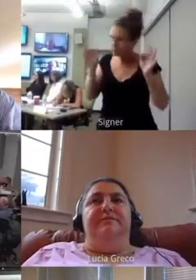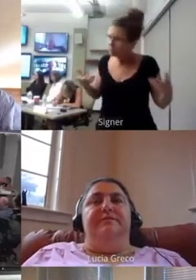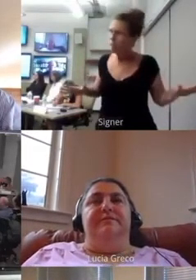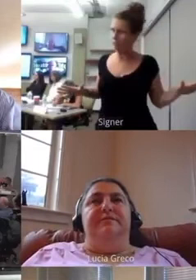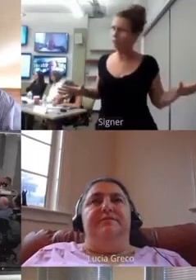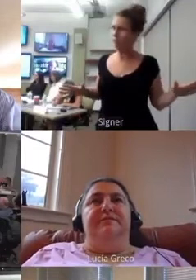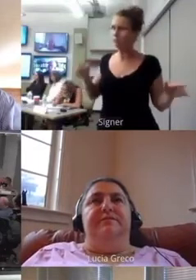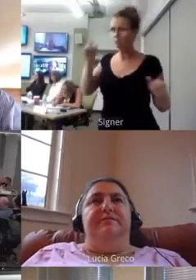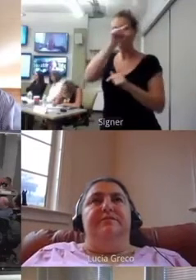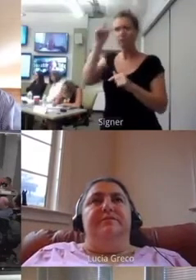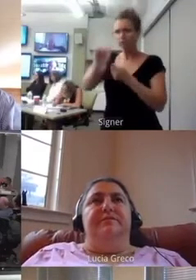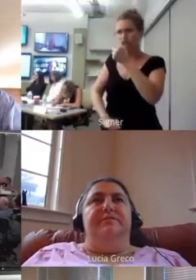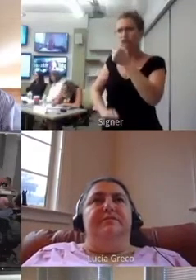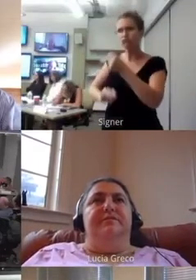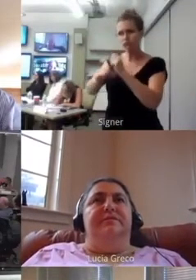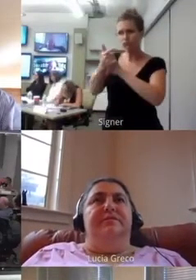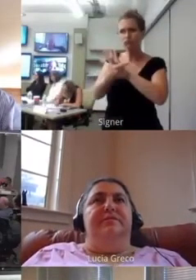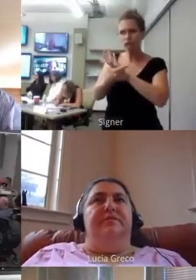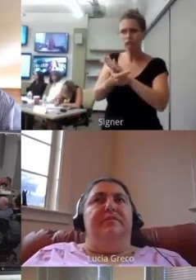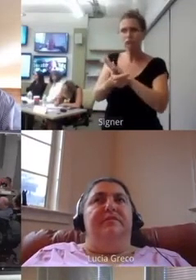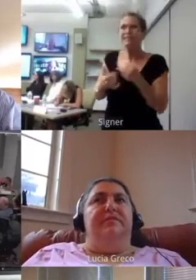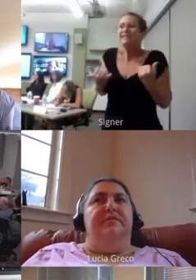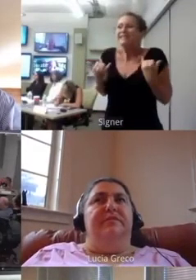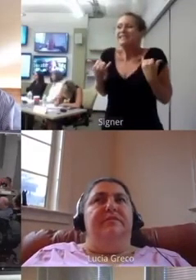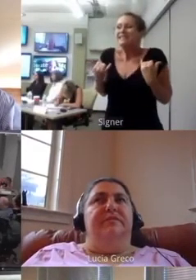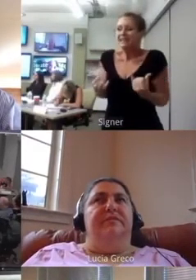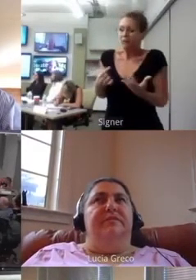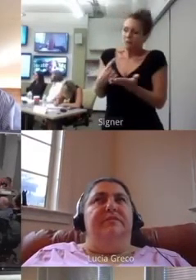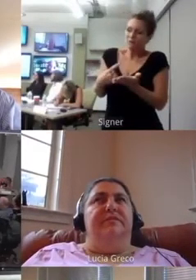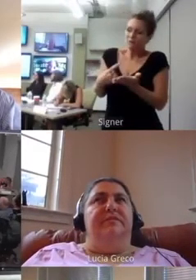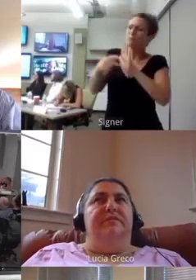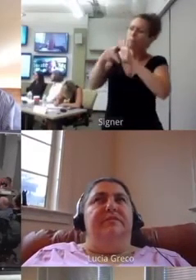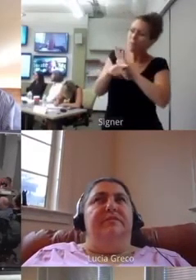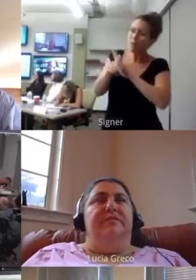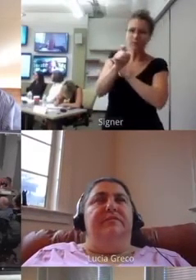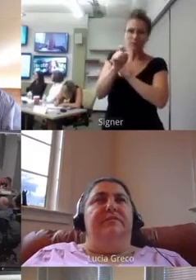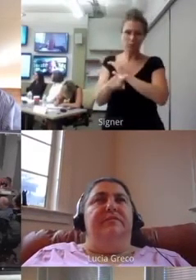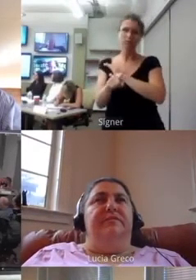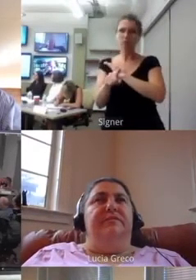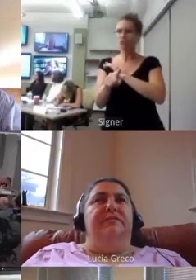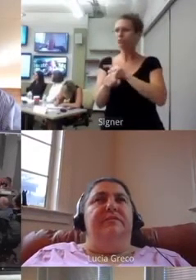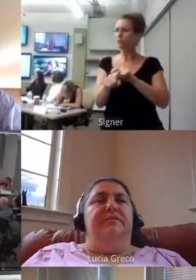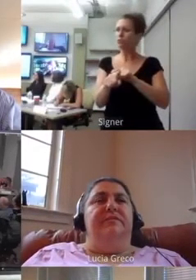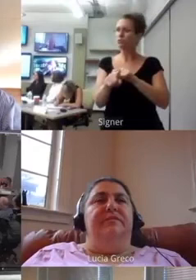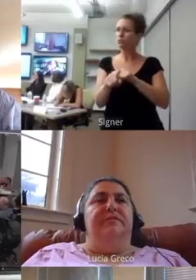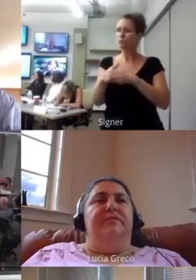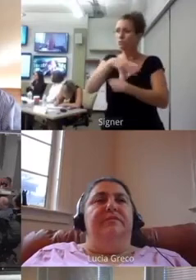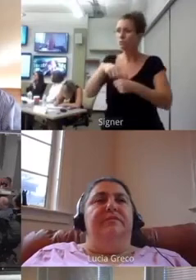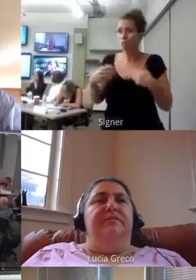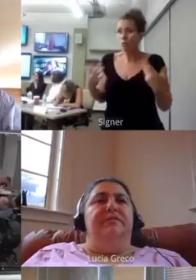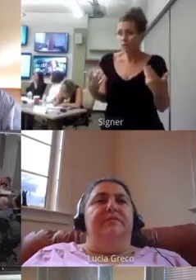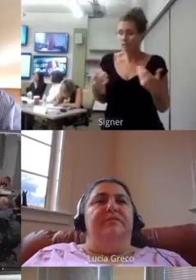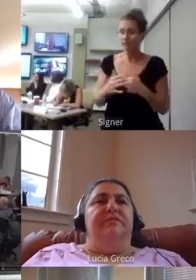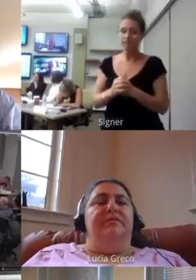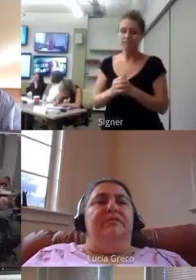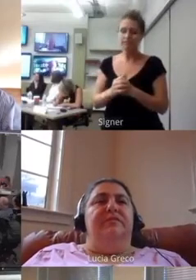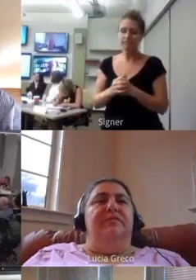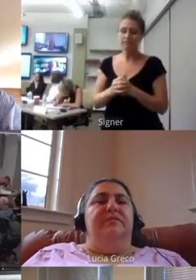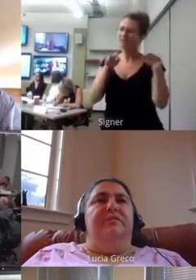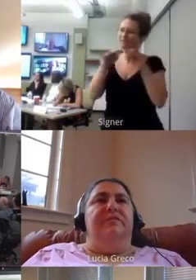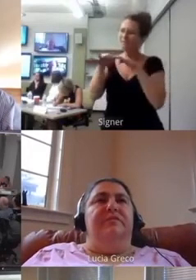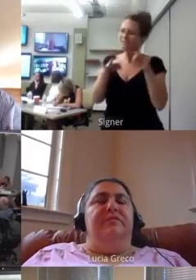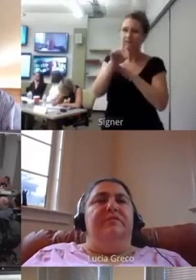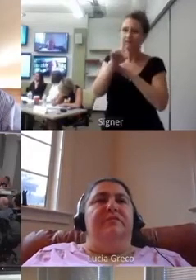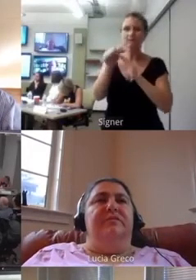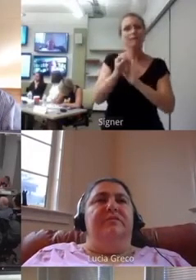want to tackle the tough policy questions. They include these. How do you define disability? How